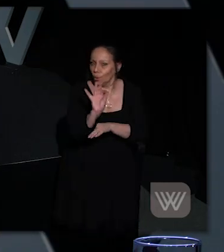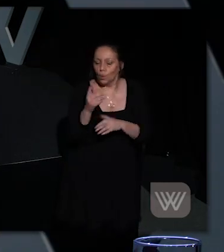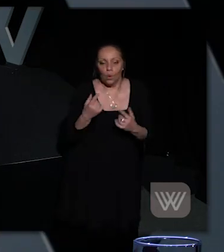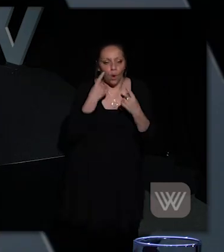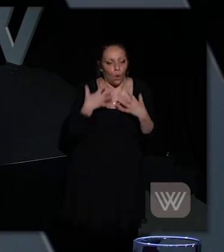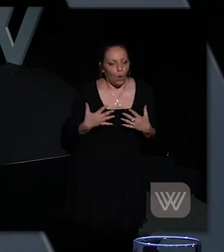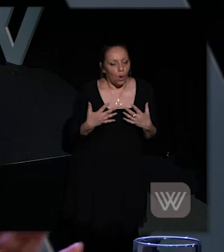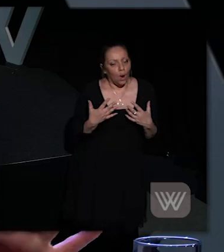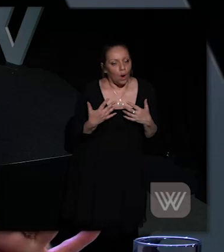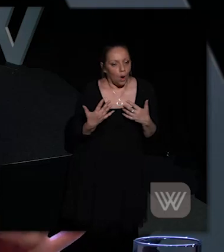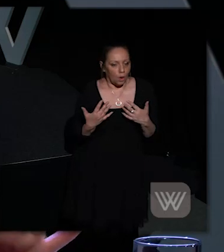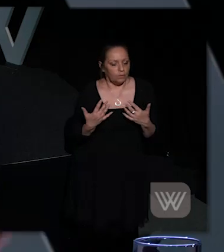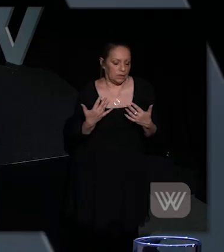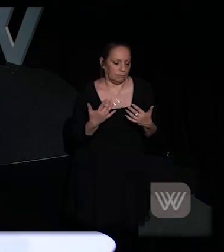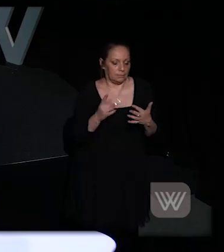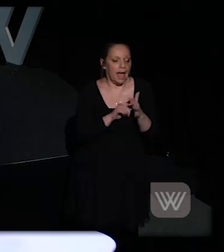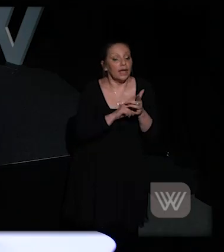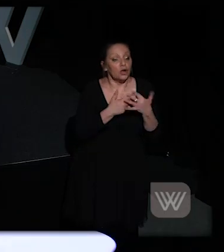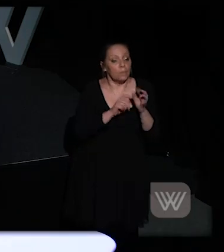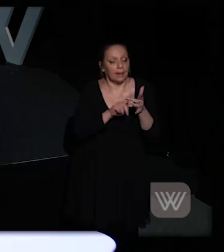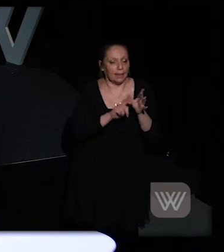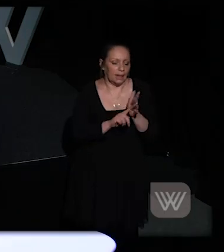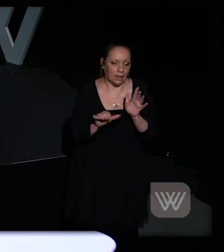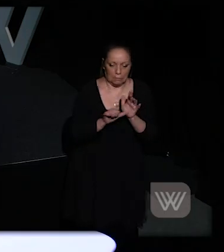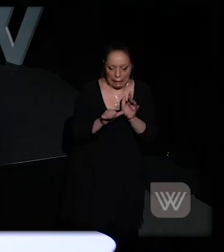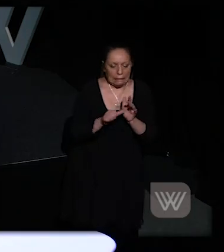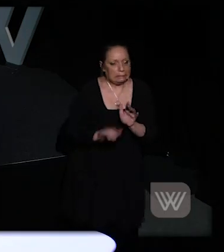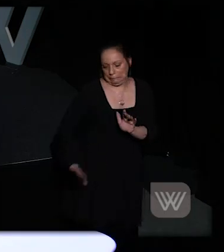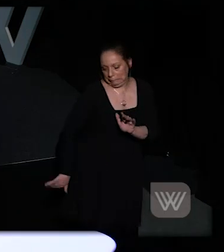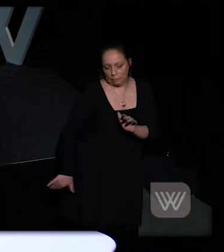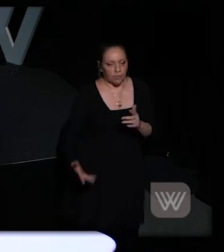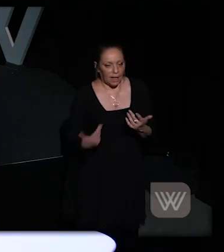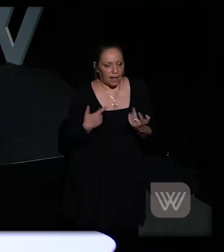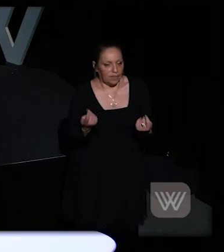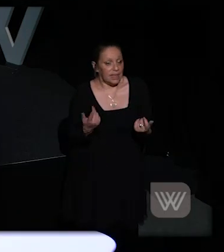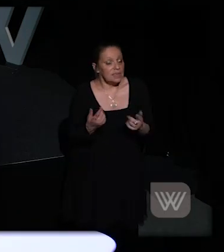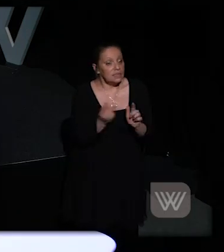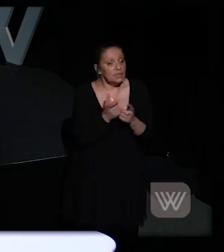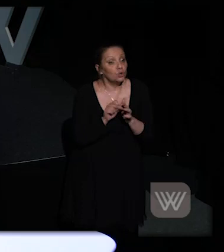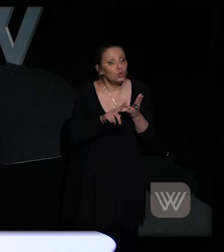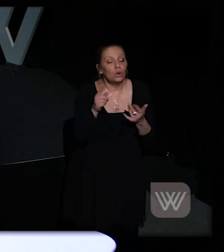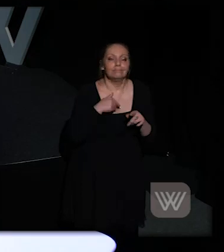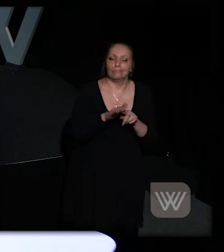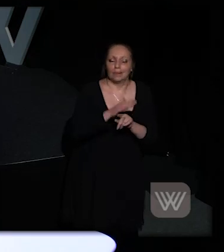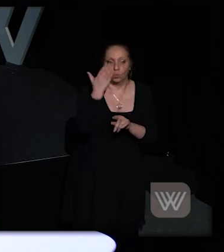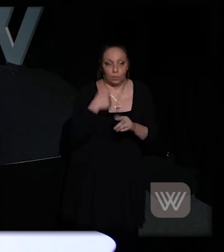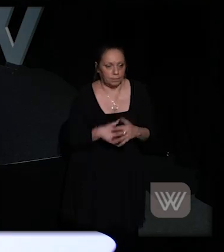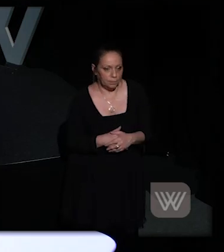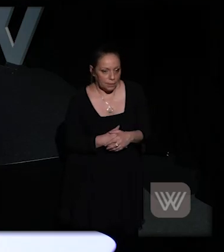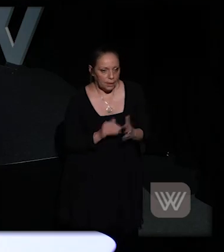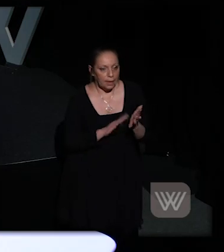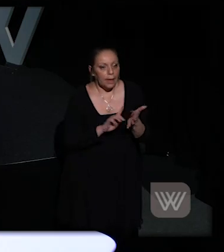often economically and socially marginalised, and the easiest thing to do is blame women. Now, Meep